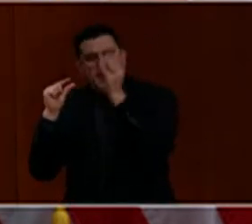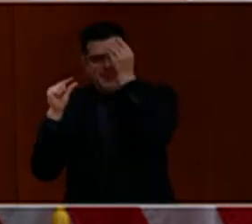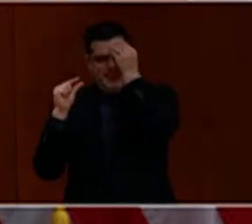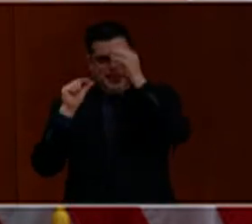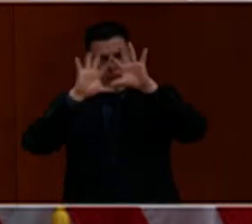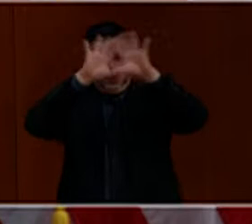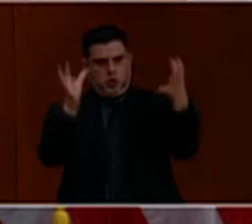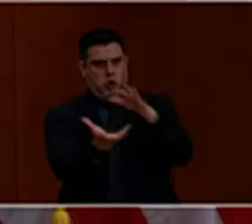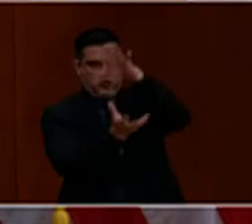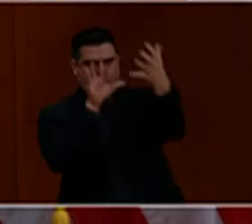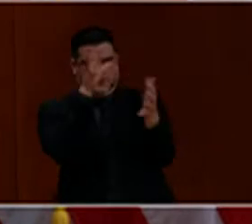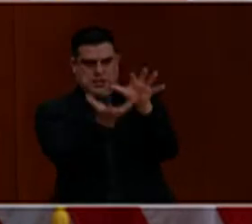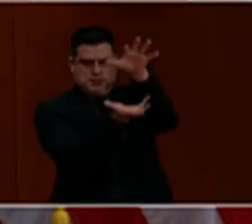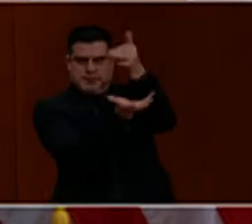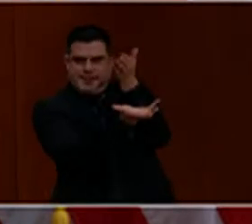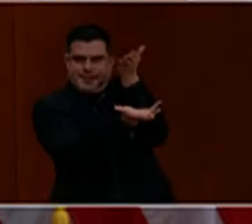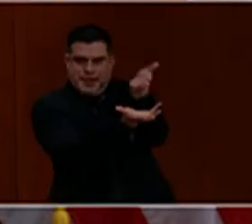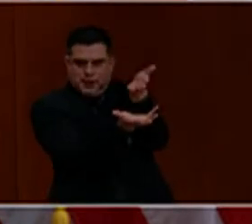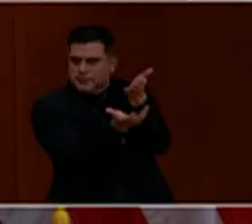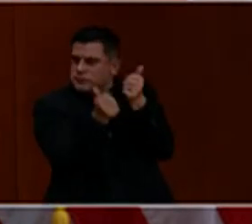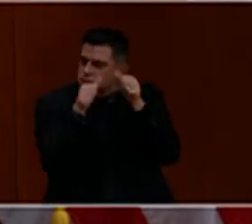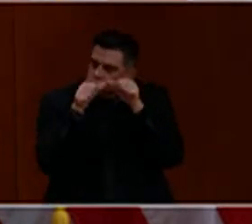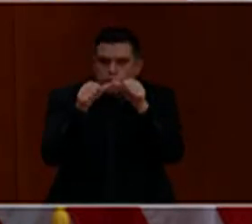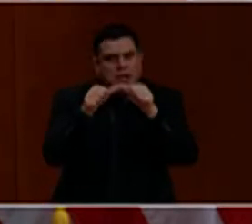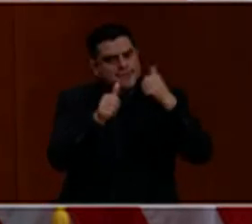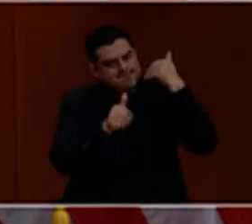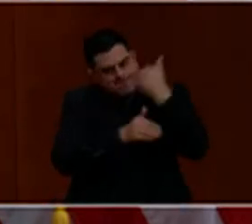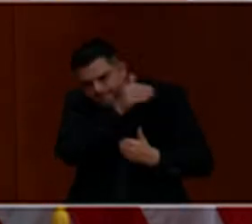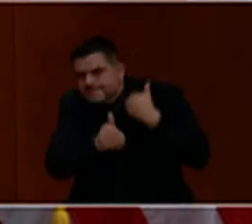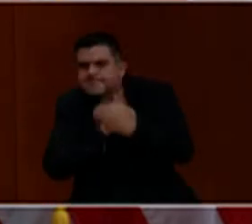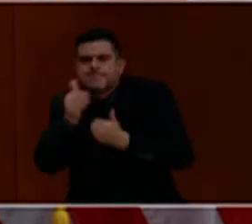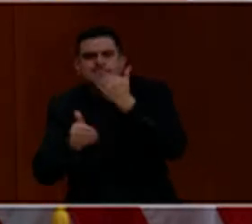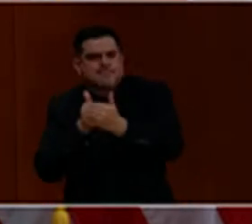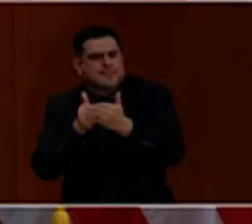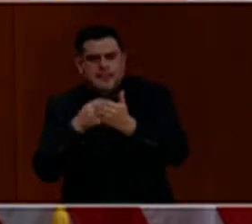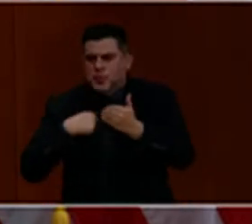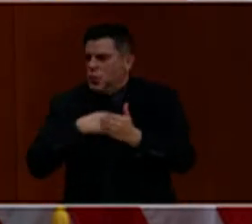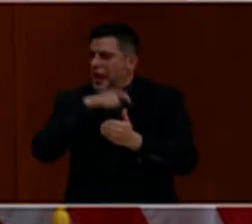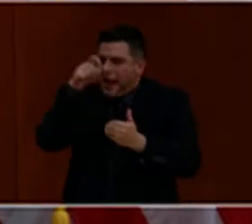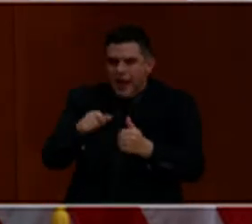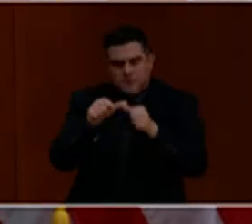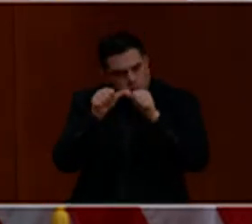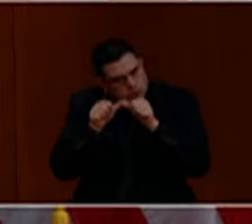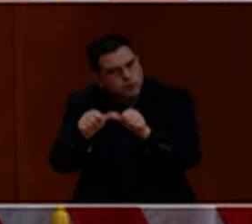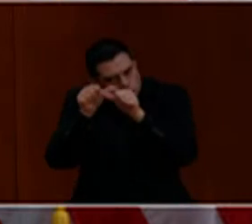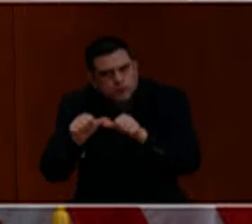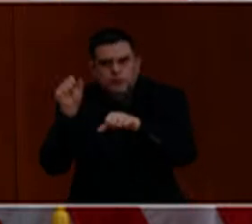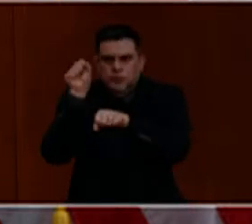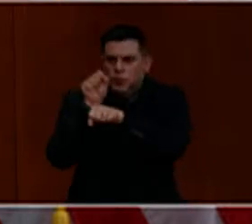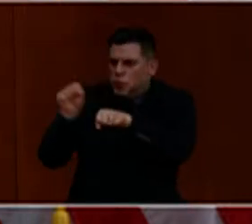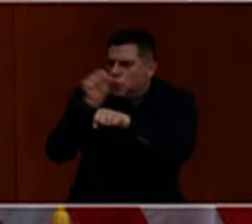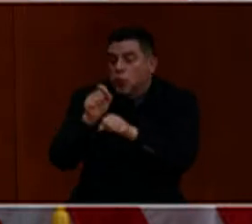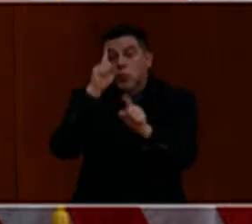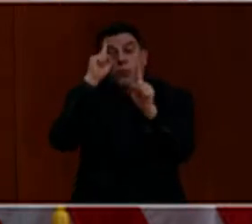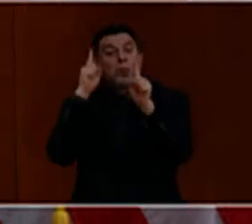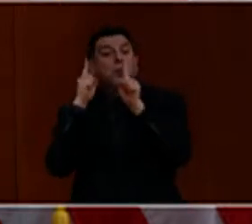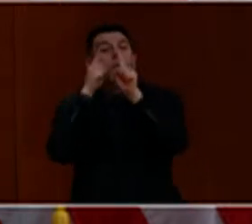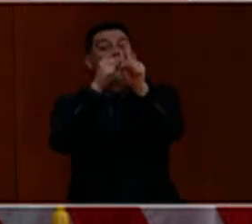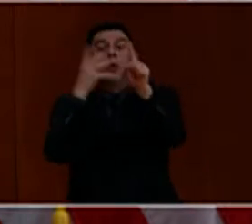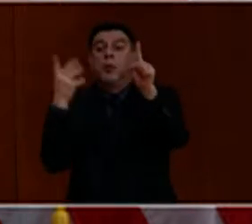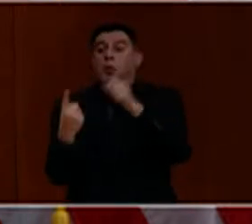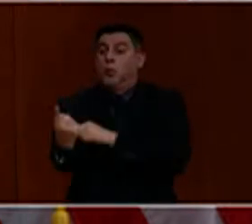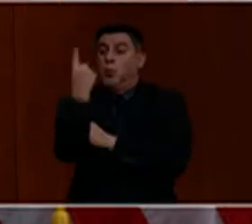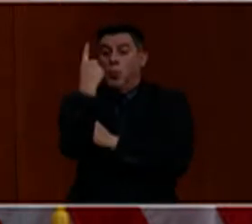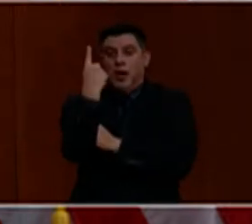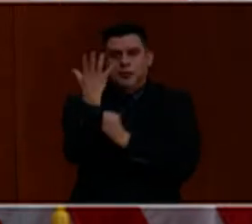going to keep working hard. One goal, one Florida. People have been doing their part, and I think it's made a big difference. So thank you very much. I appreciate you guys